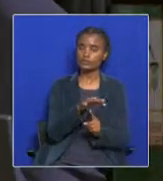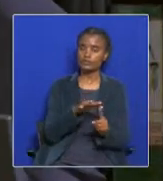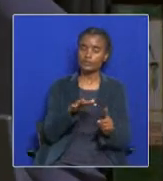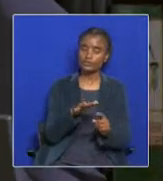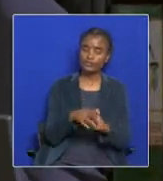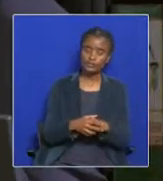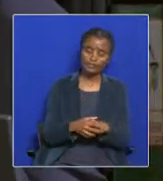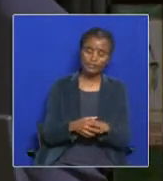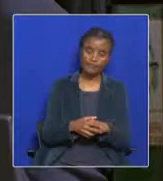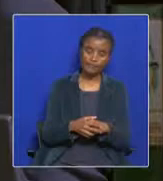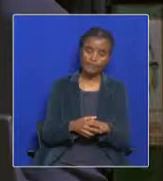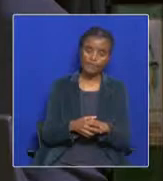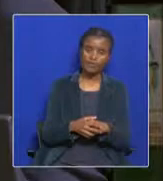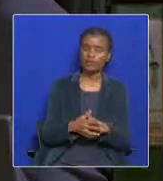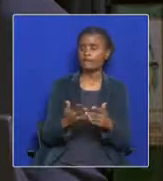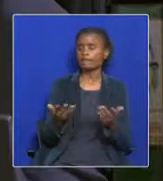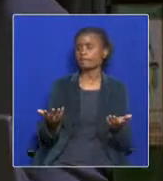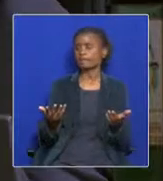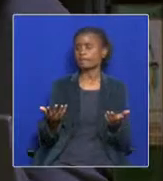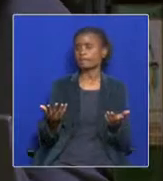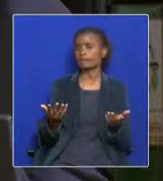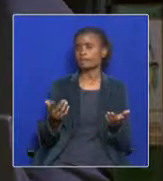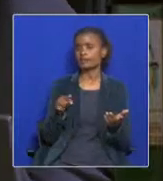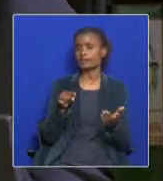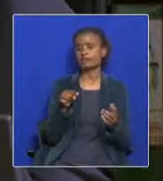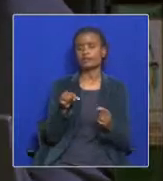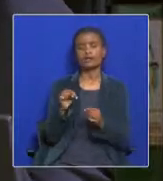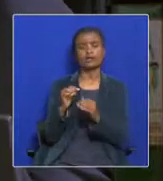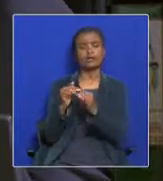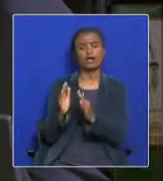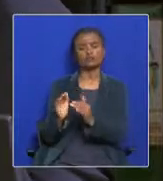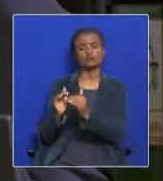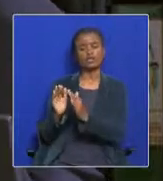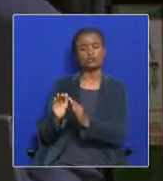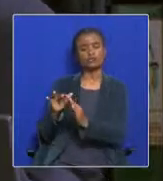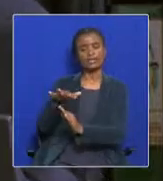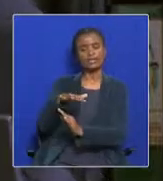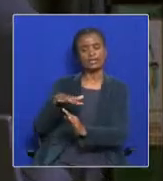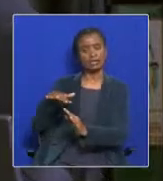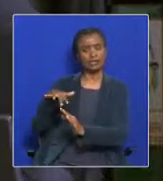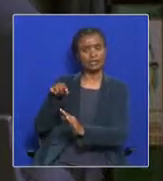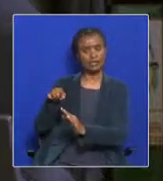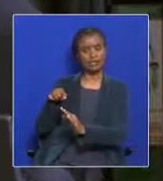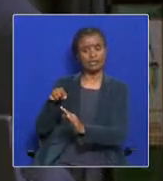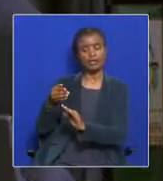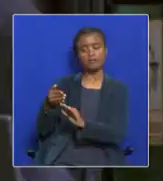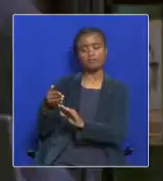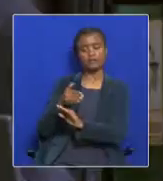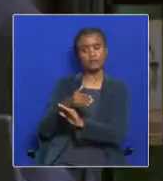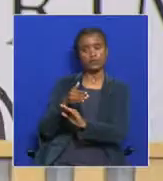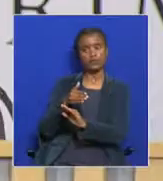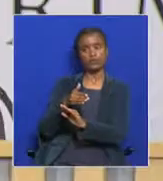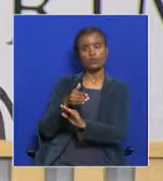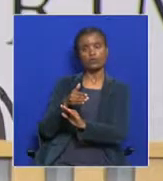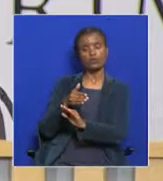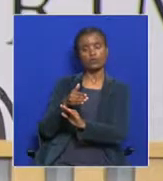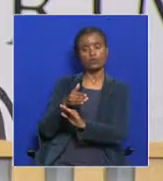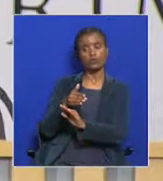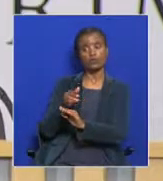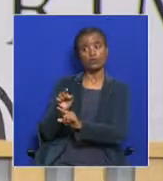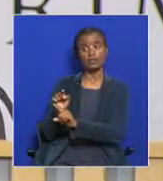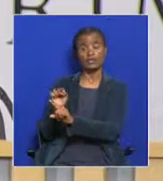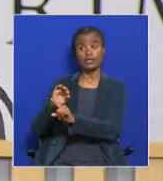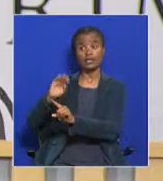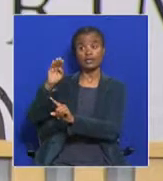there a residential area? I think there's a residential area before you go up and reach Mlazi, up at the top. Isn't there